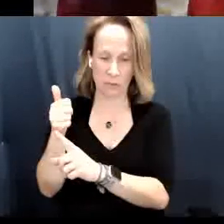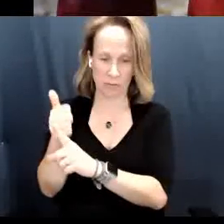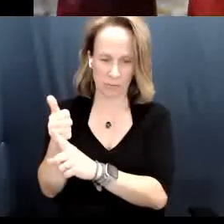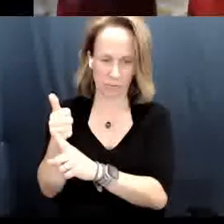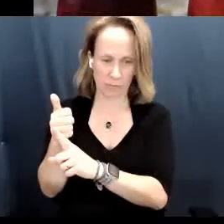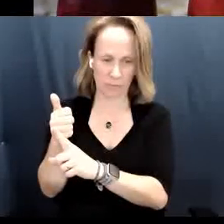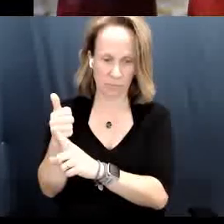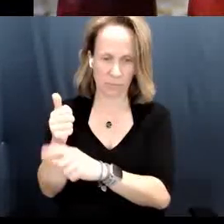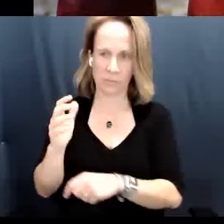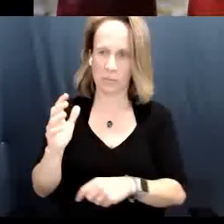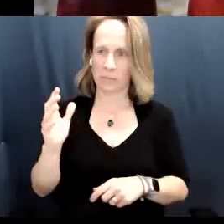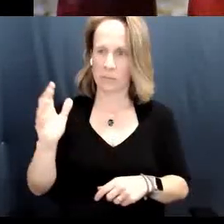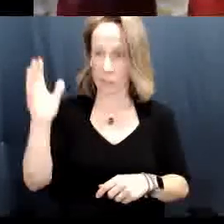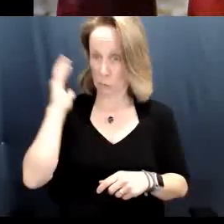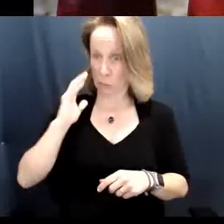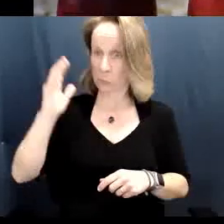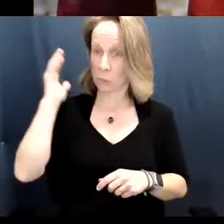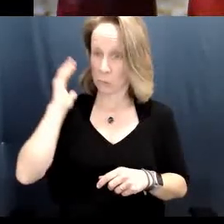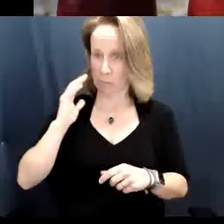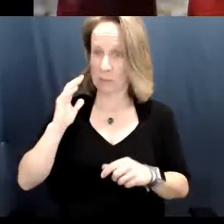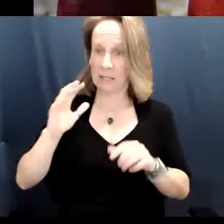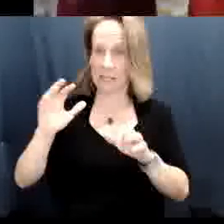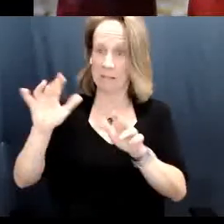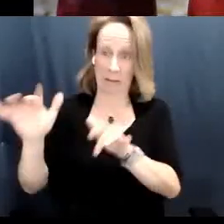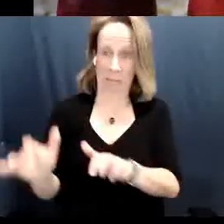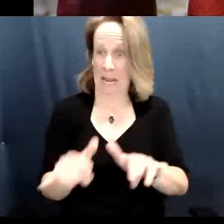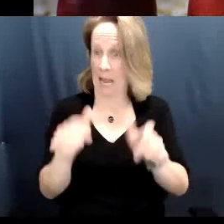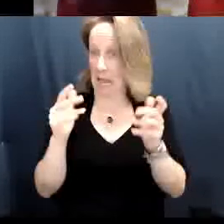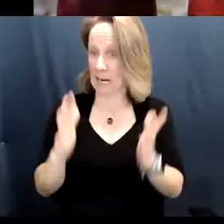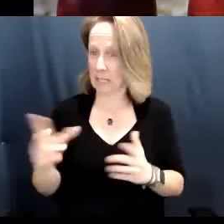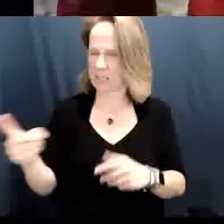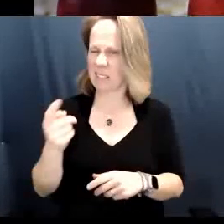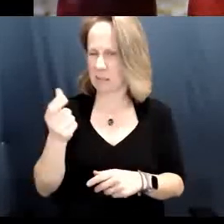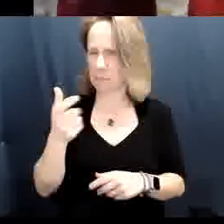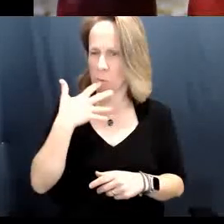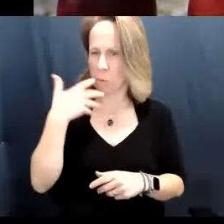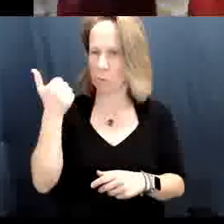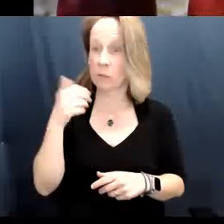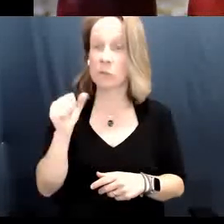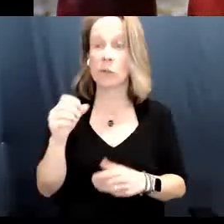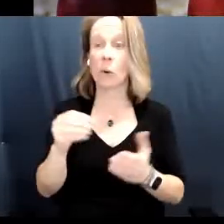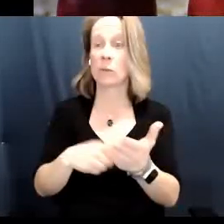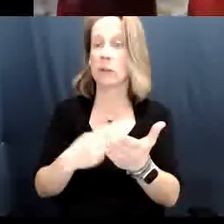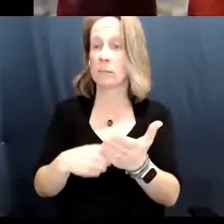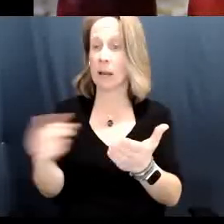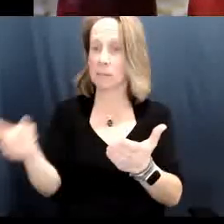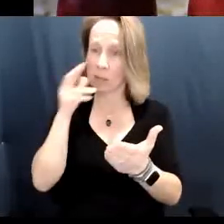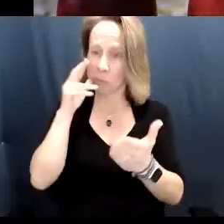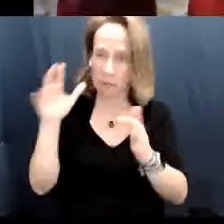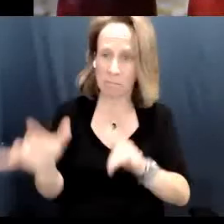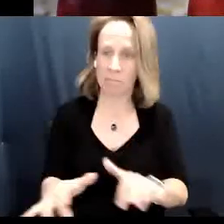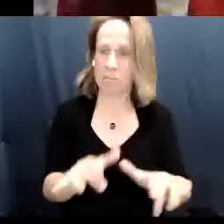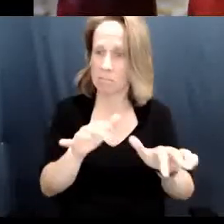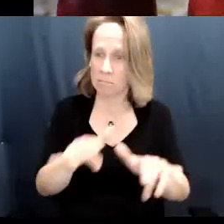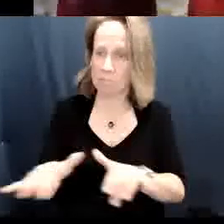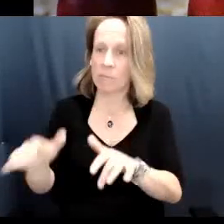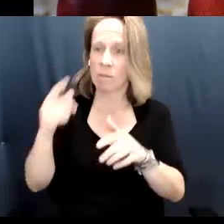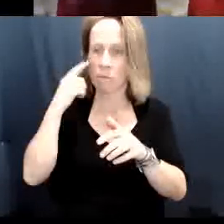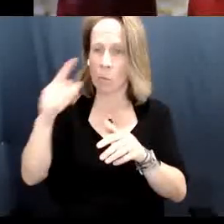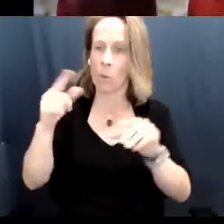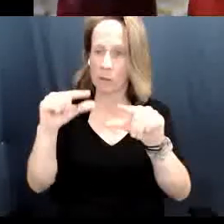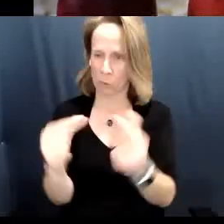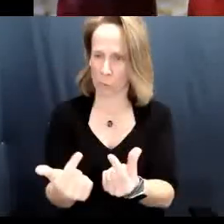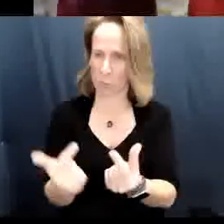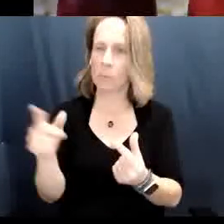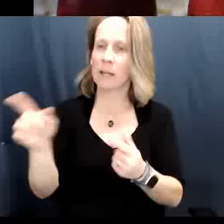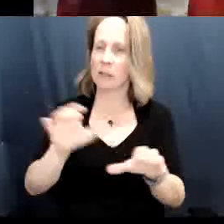used to be a classical pianist. They were an older survivor. And so they sometimes played the piano for the group, and they sung and did songs. And